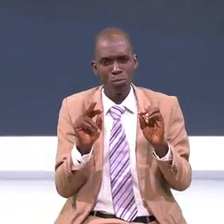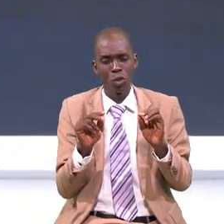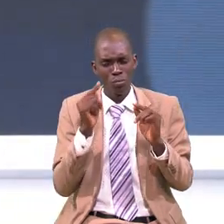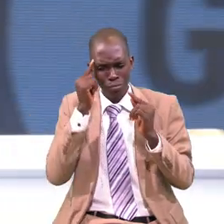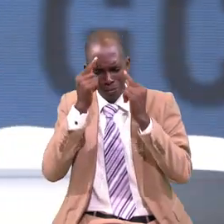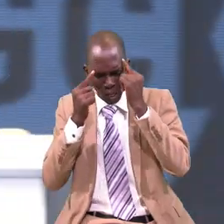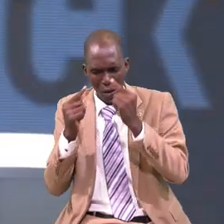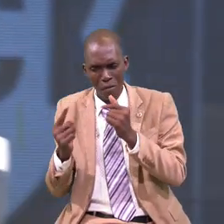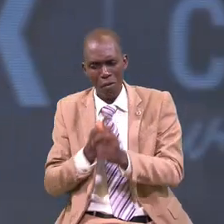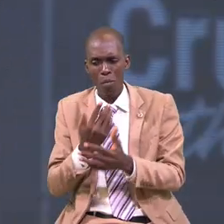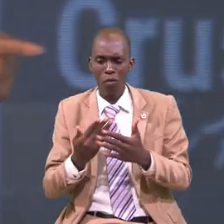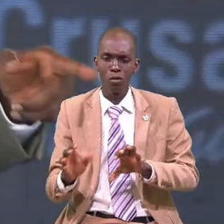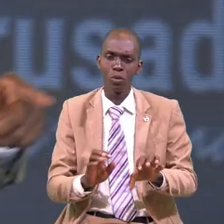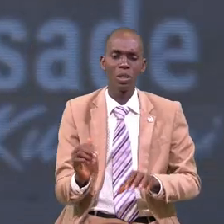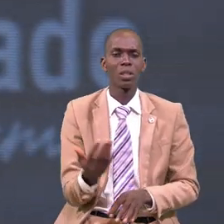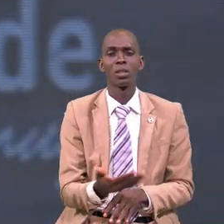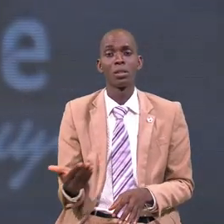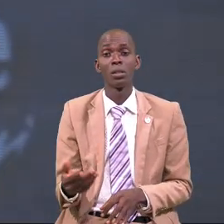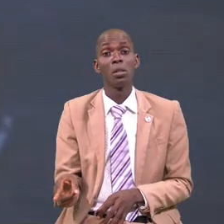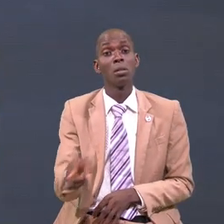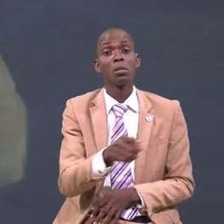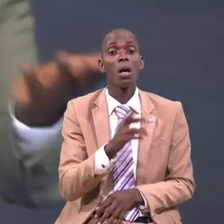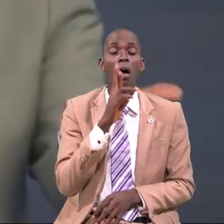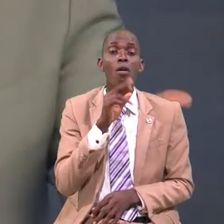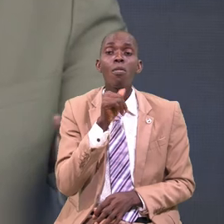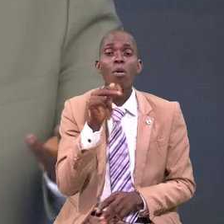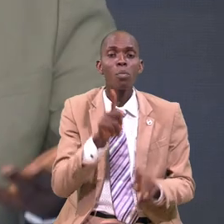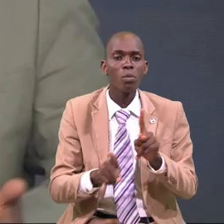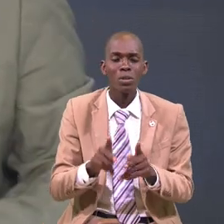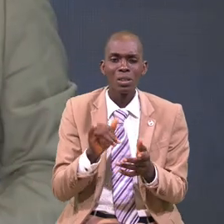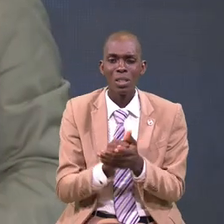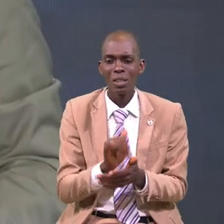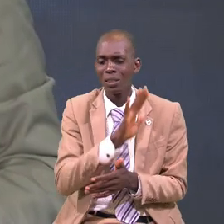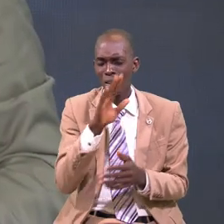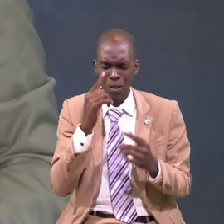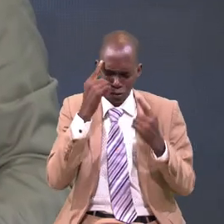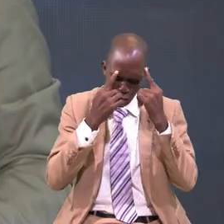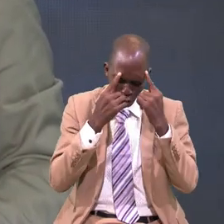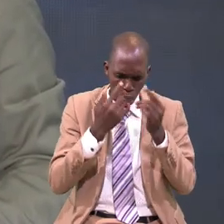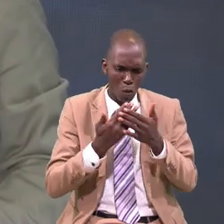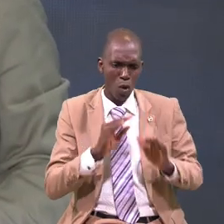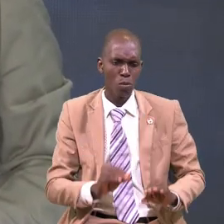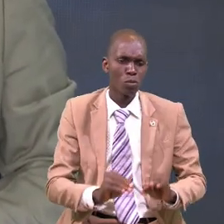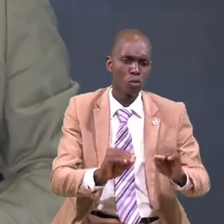They are not people who go where they have not thought through about.